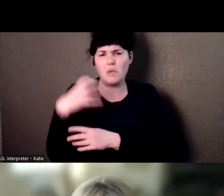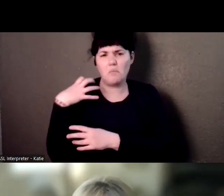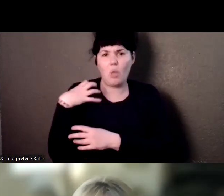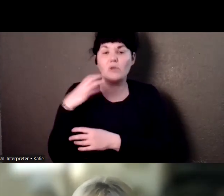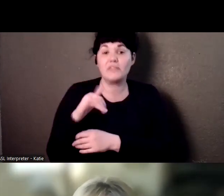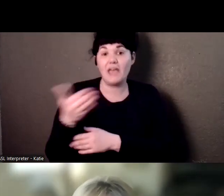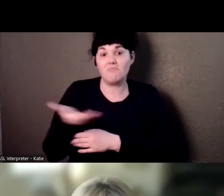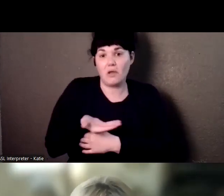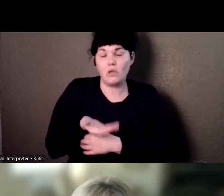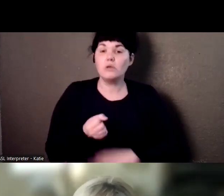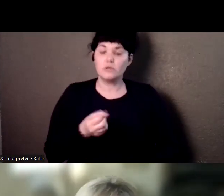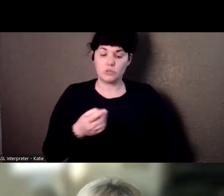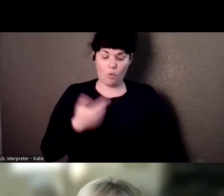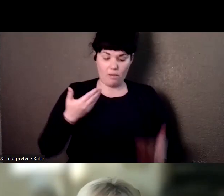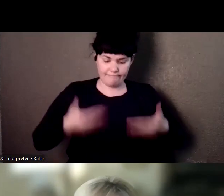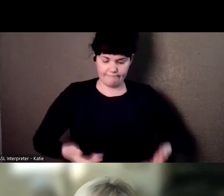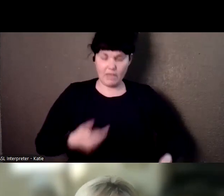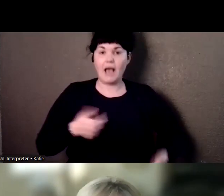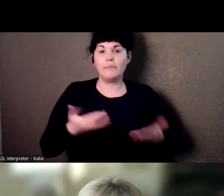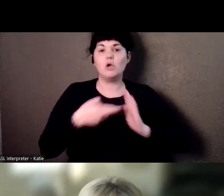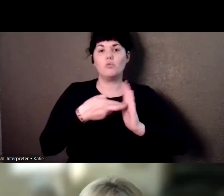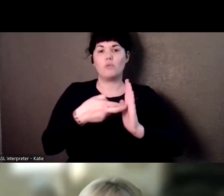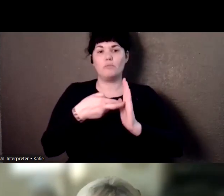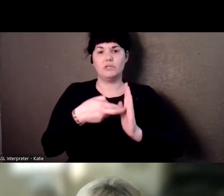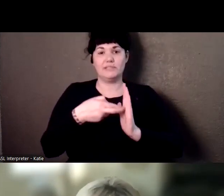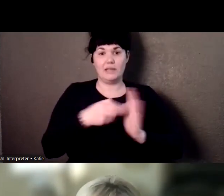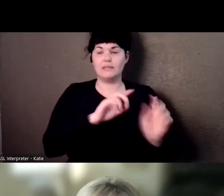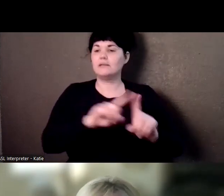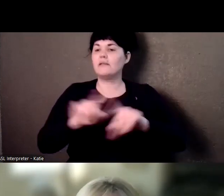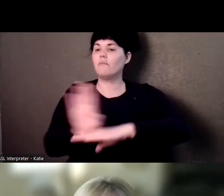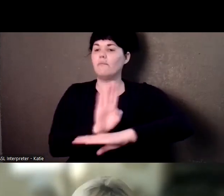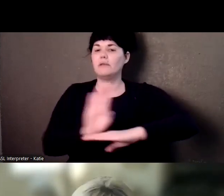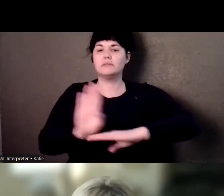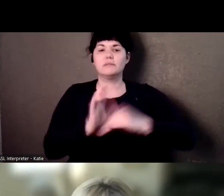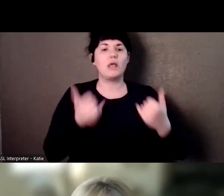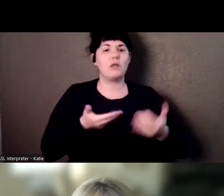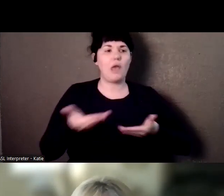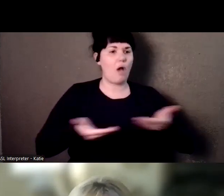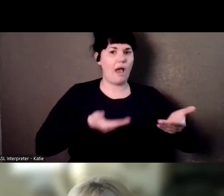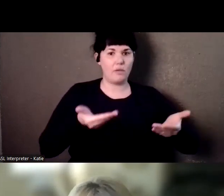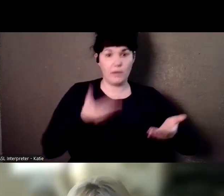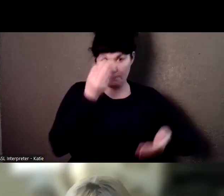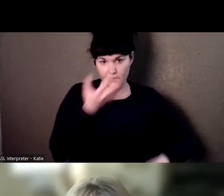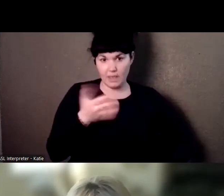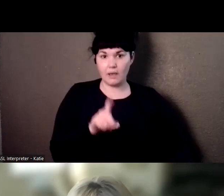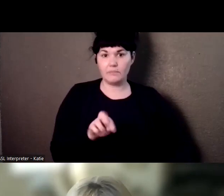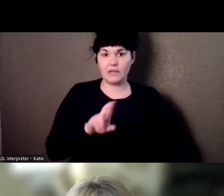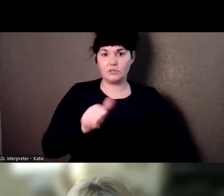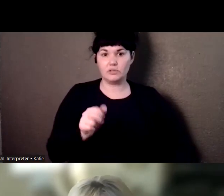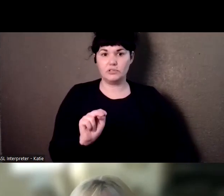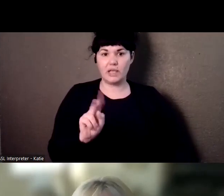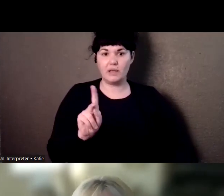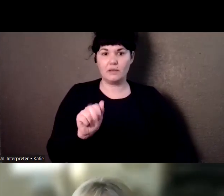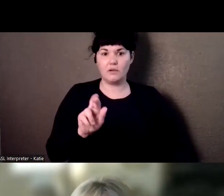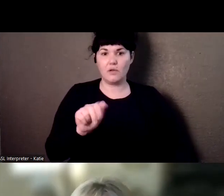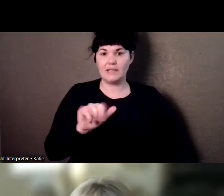on behalf of the employers that are hiring. And by the way, I am Dr. Jan Karazem, but I'm not a medical